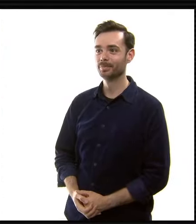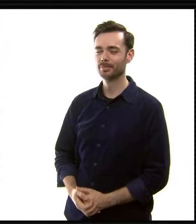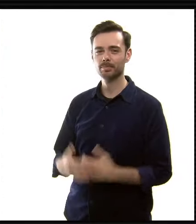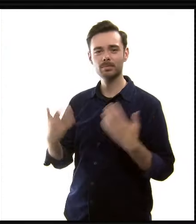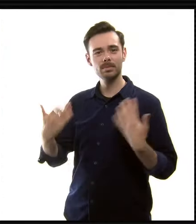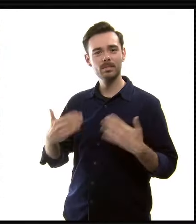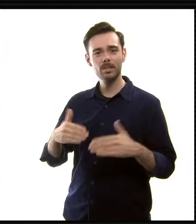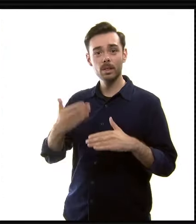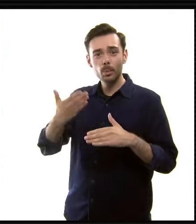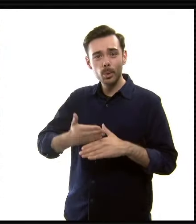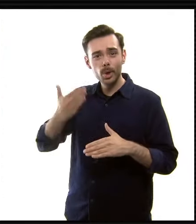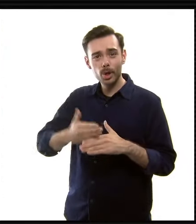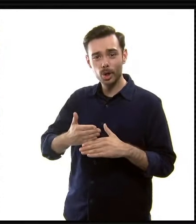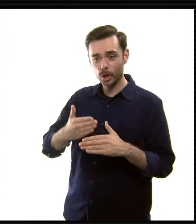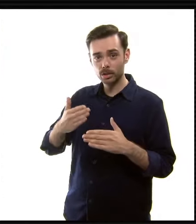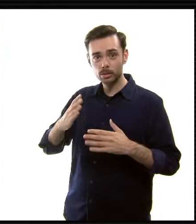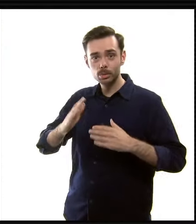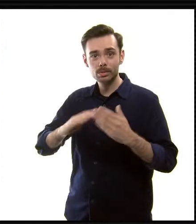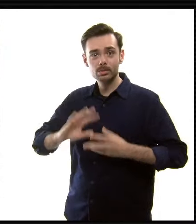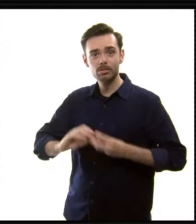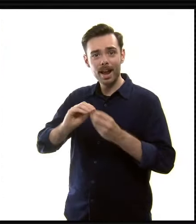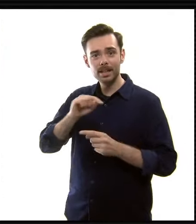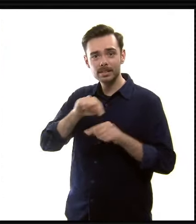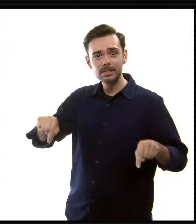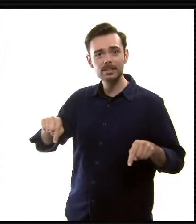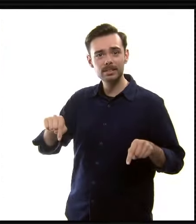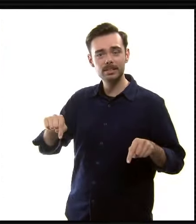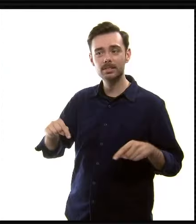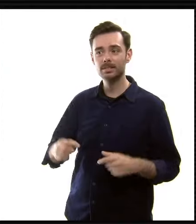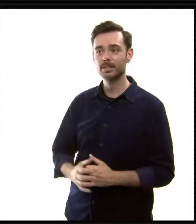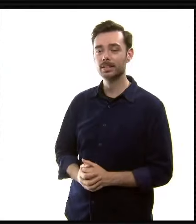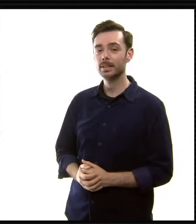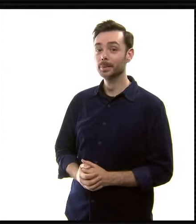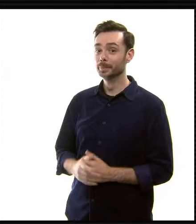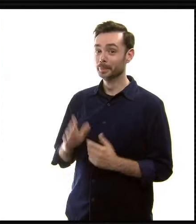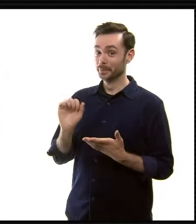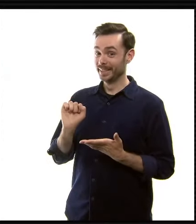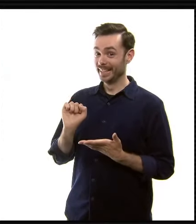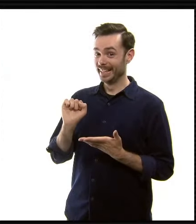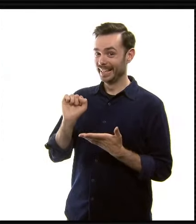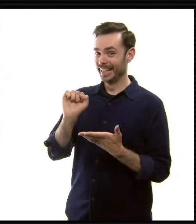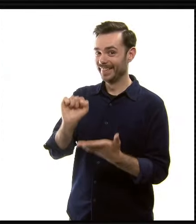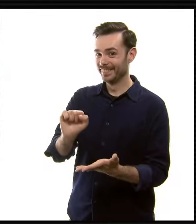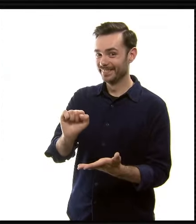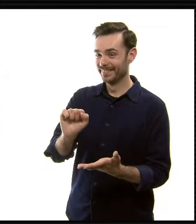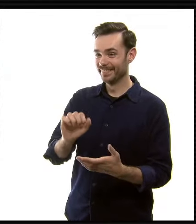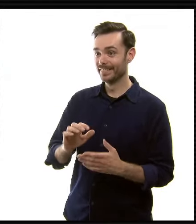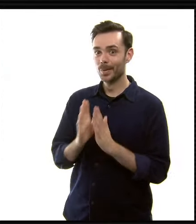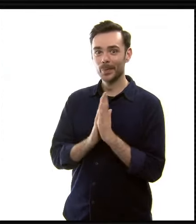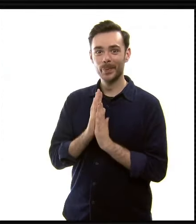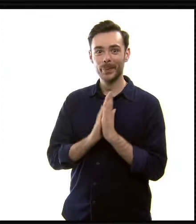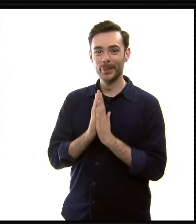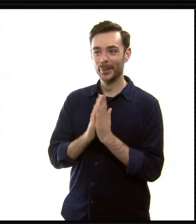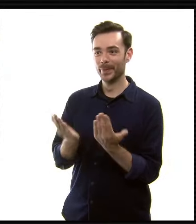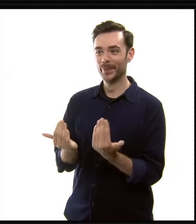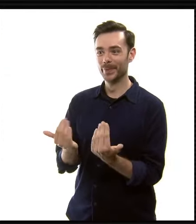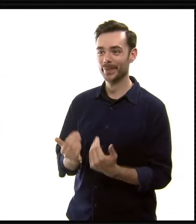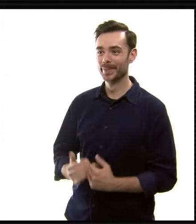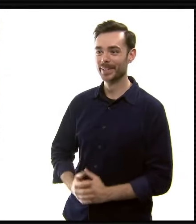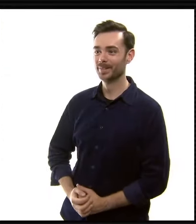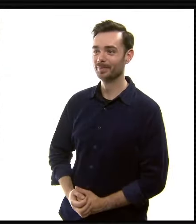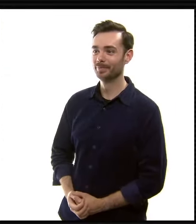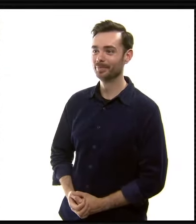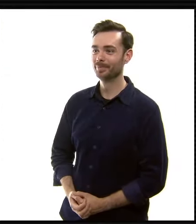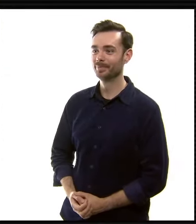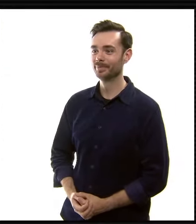Yeah, absolutely. And hey, I've got a little gift for the both of you. Yes. Oh, yes, Are you ready? Yeah. All right. All right, I here love